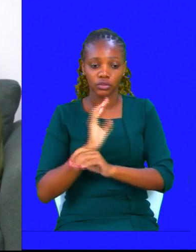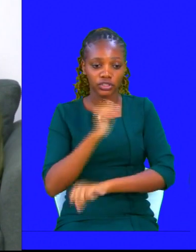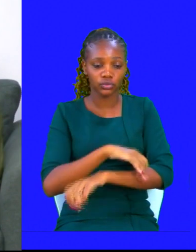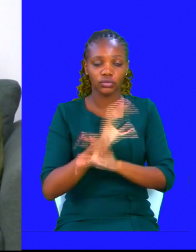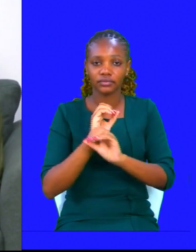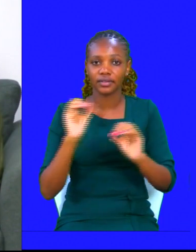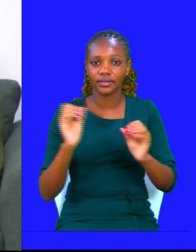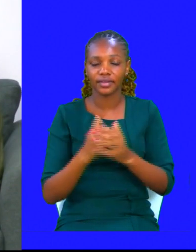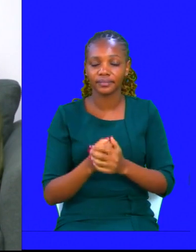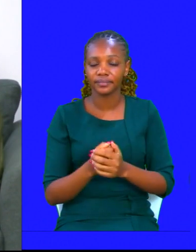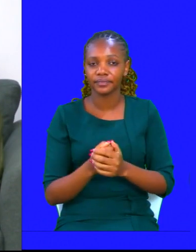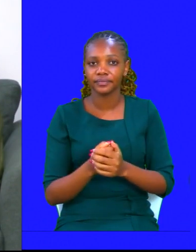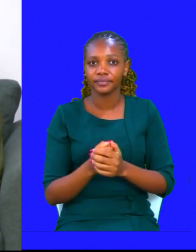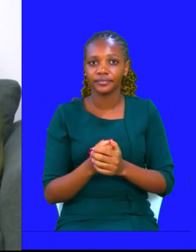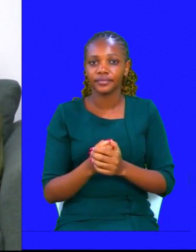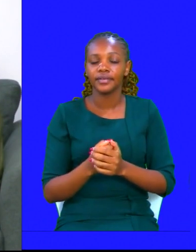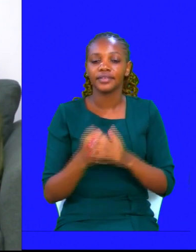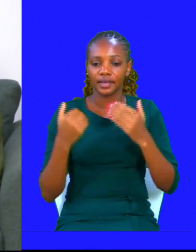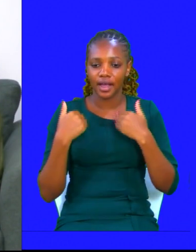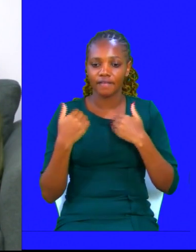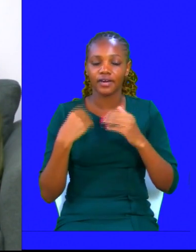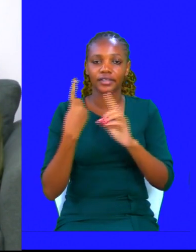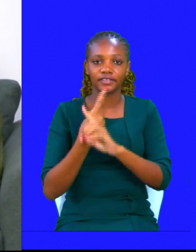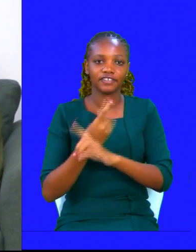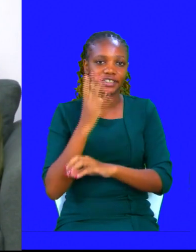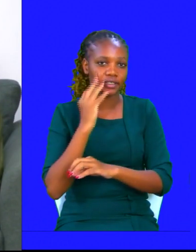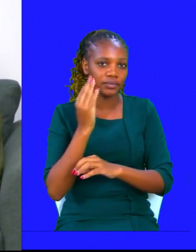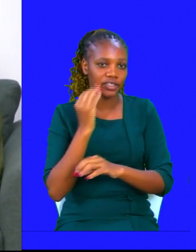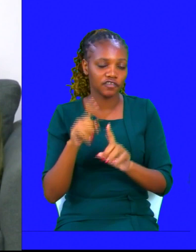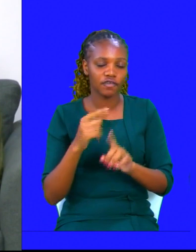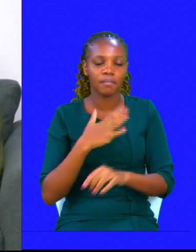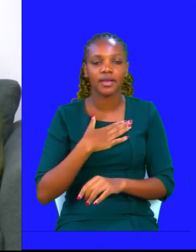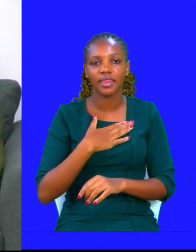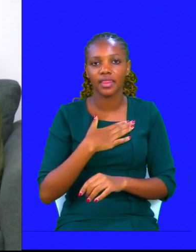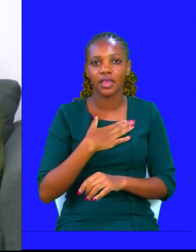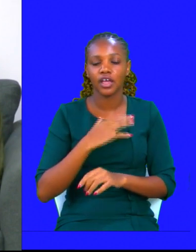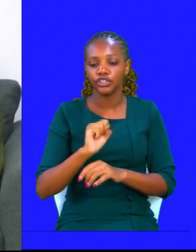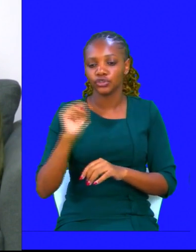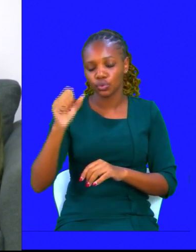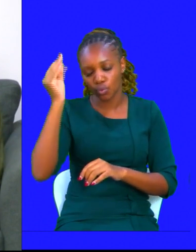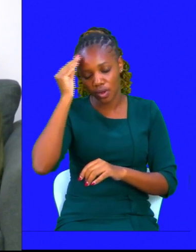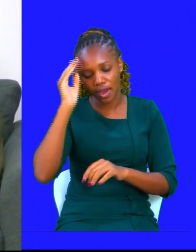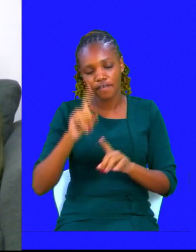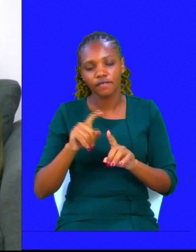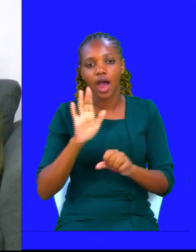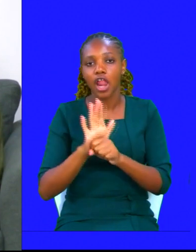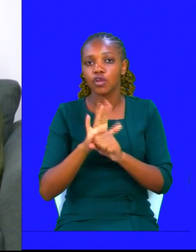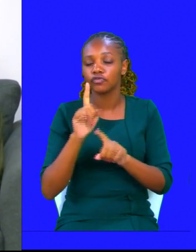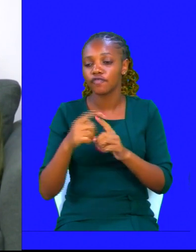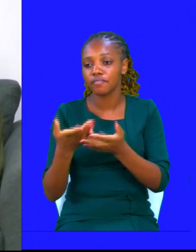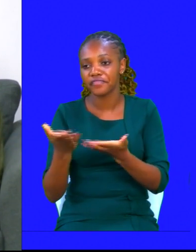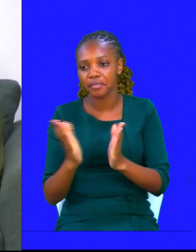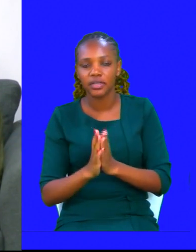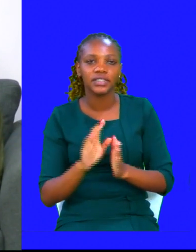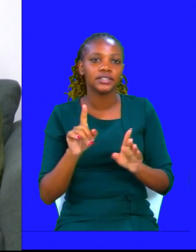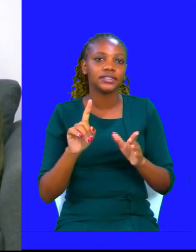you're interacting with people from very different backgrounds, different understanding of life. So you get to learn a lot from them. And when you look at